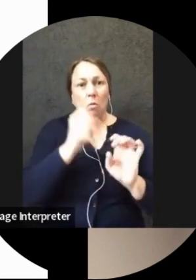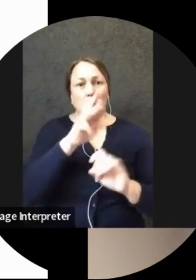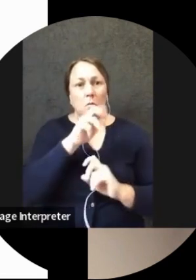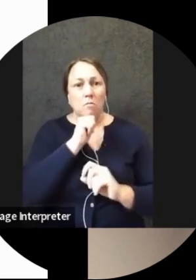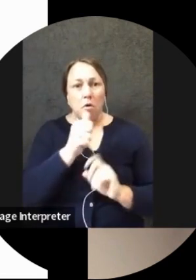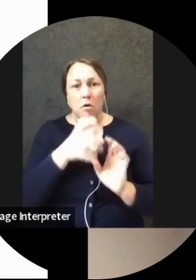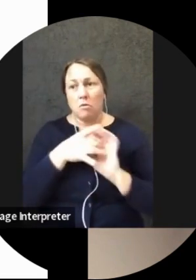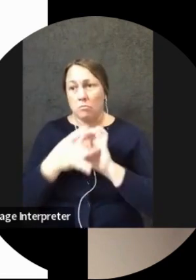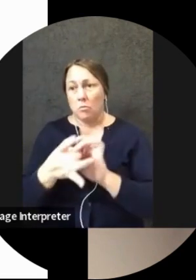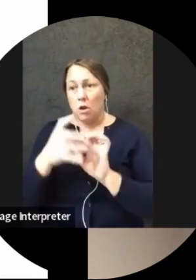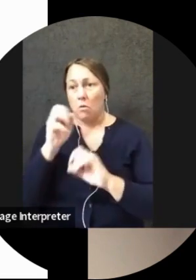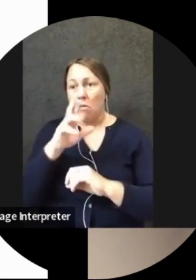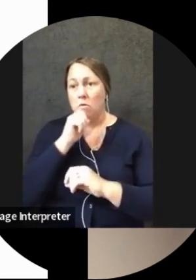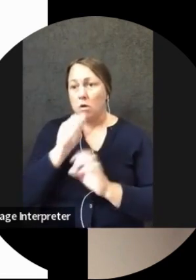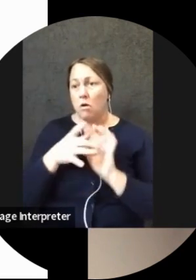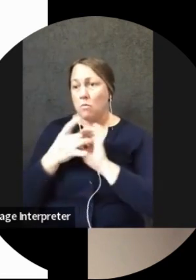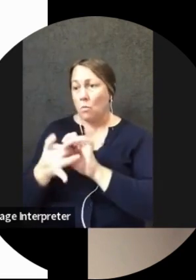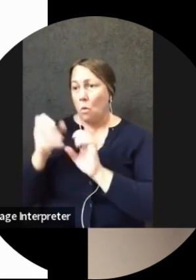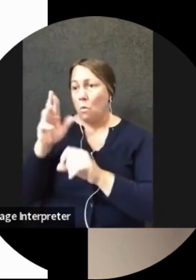day,